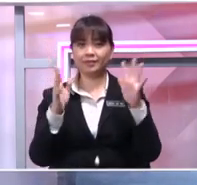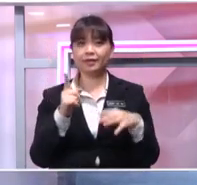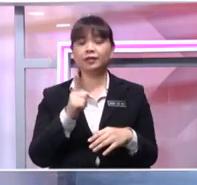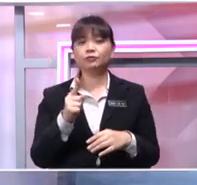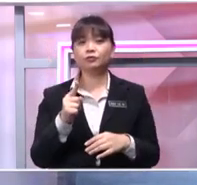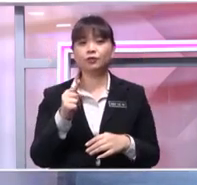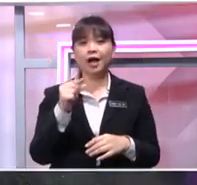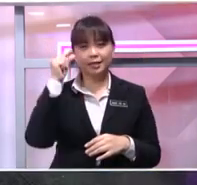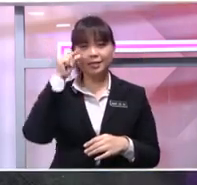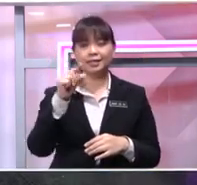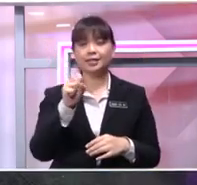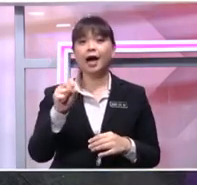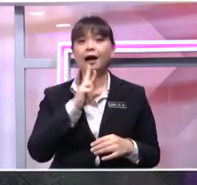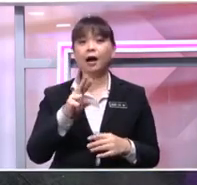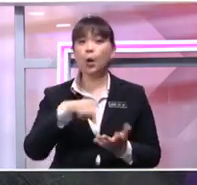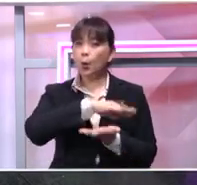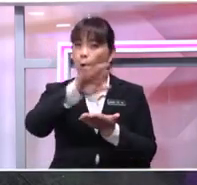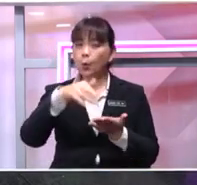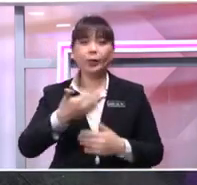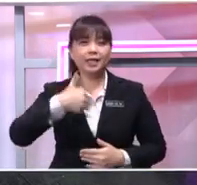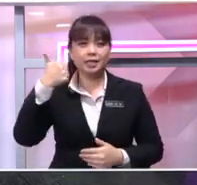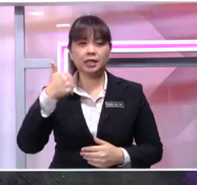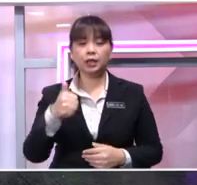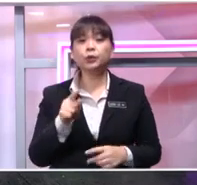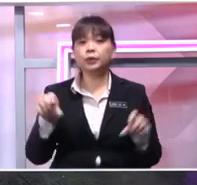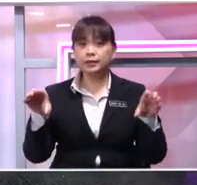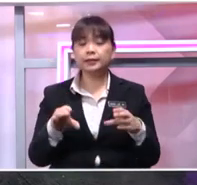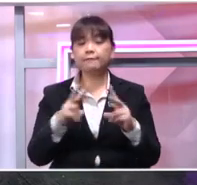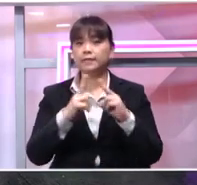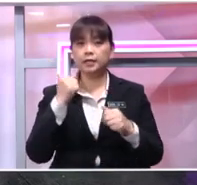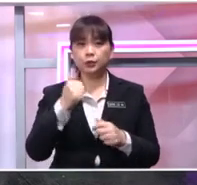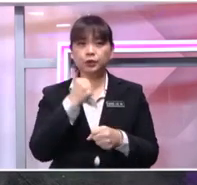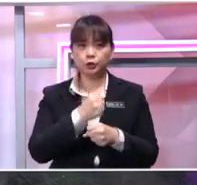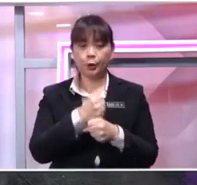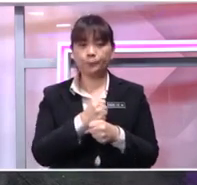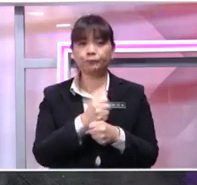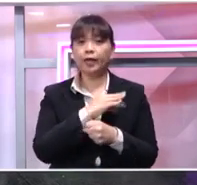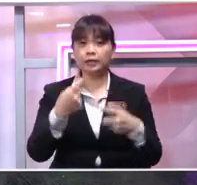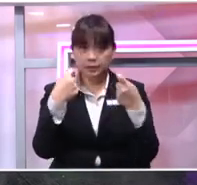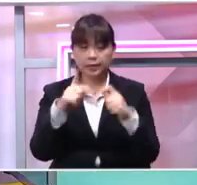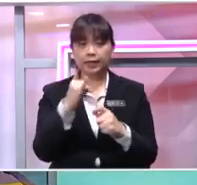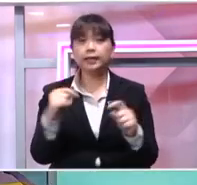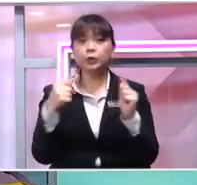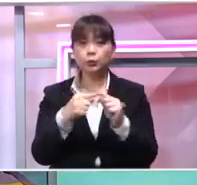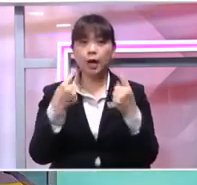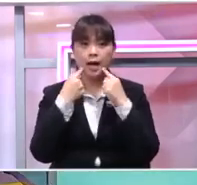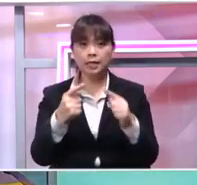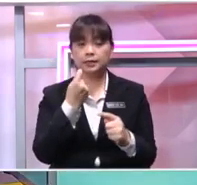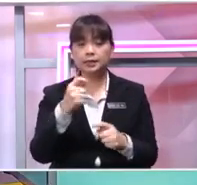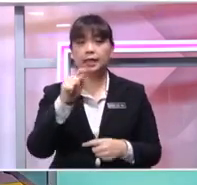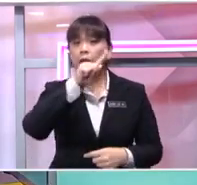all winners. Yep. Okay, you did a very good job. Okay. And trying to answer the